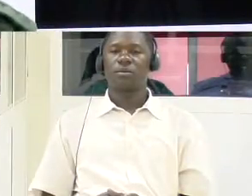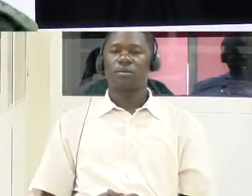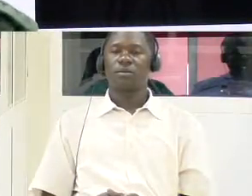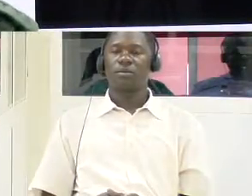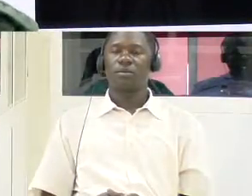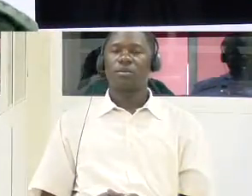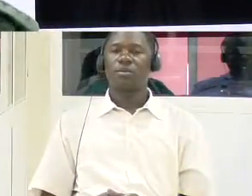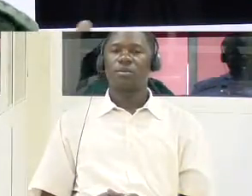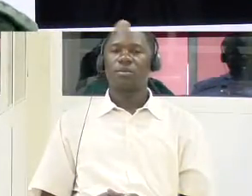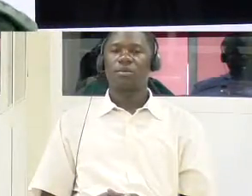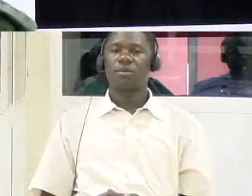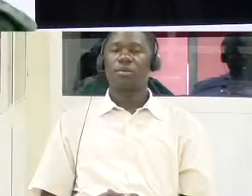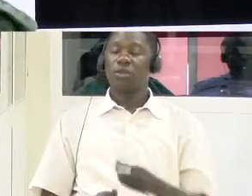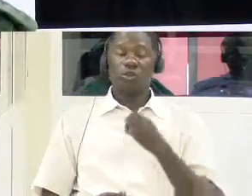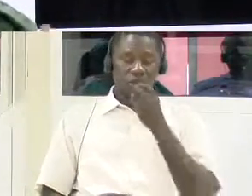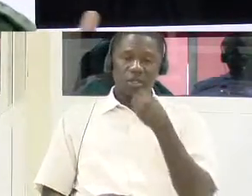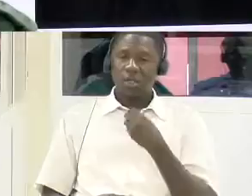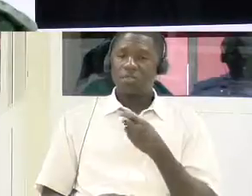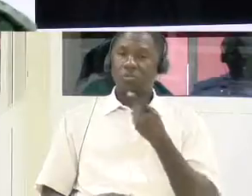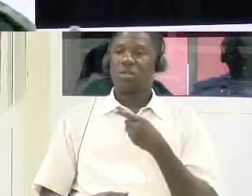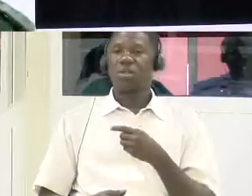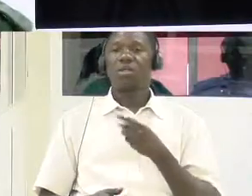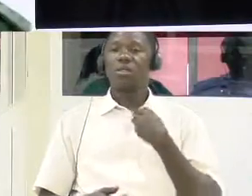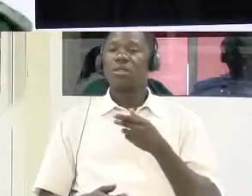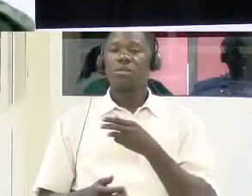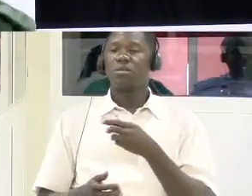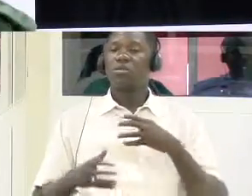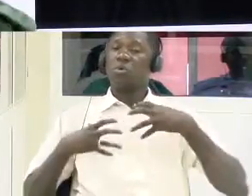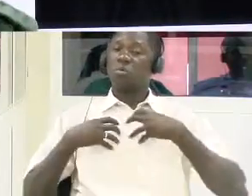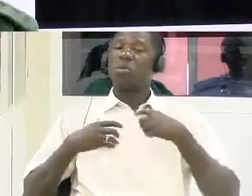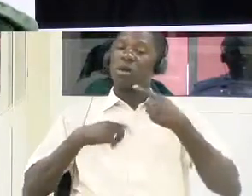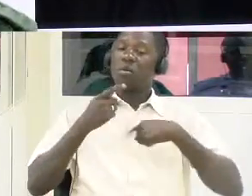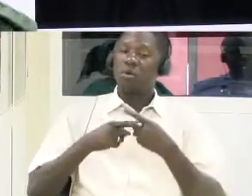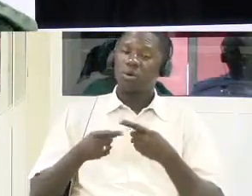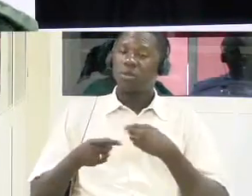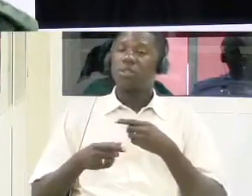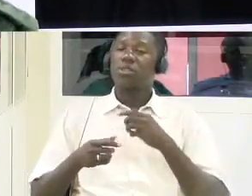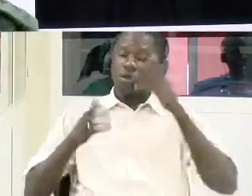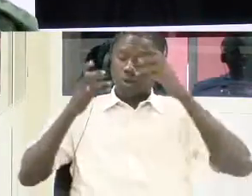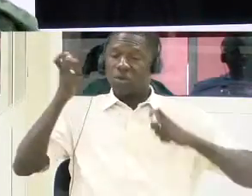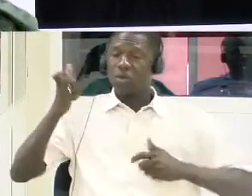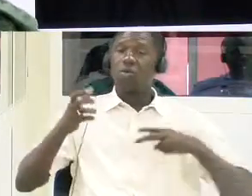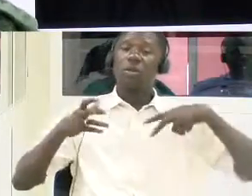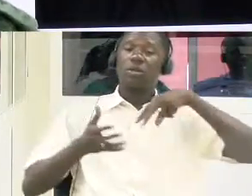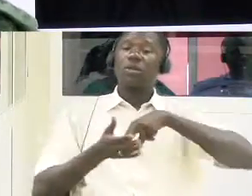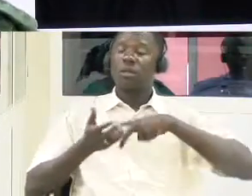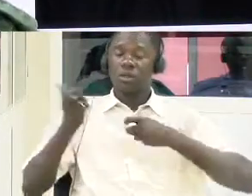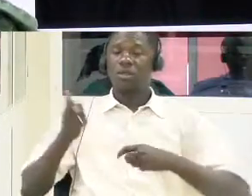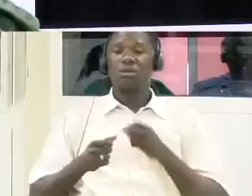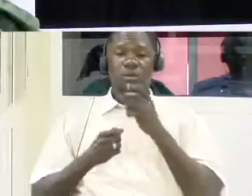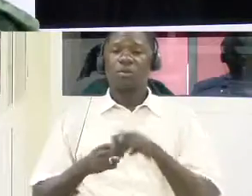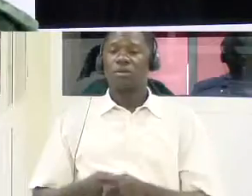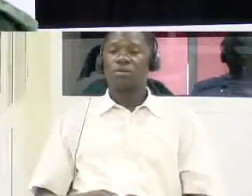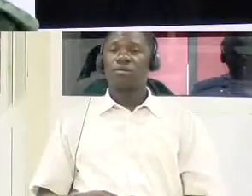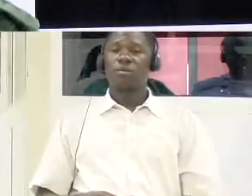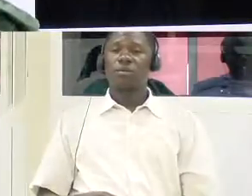the soldiers, you know, accommodation is a problem, toiletry and all those things. So then after that,